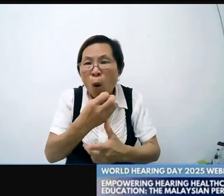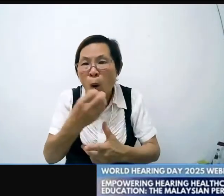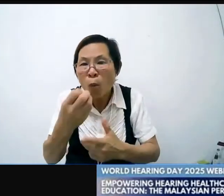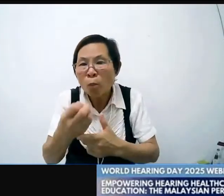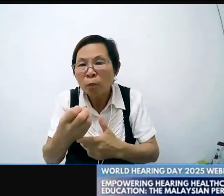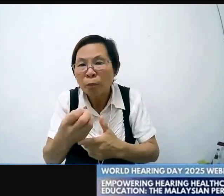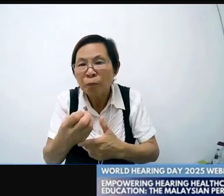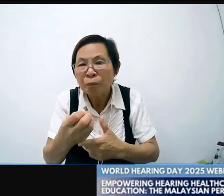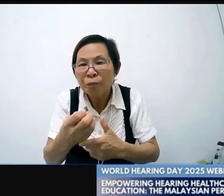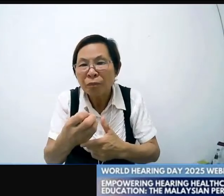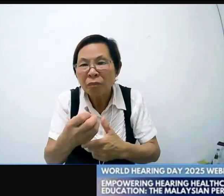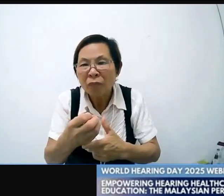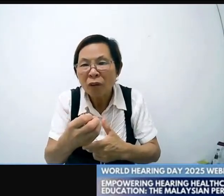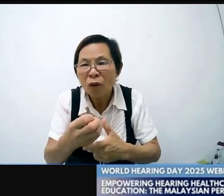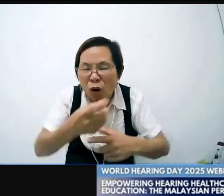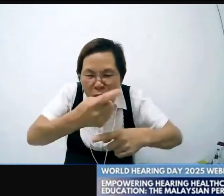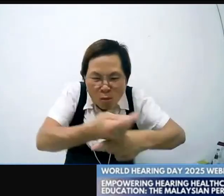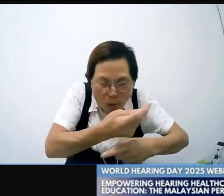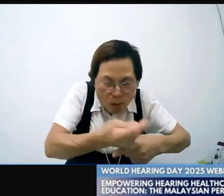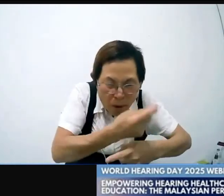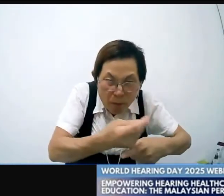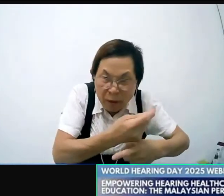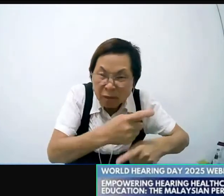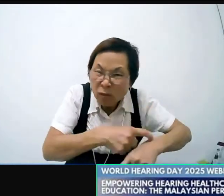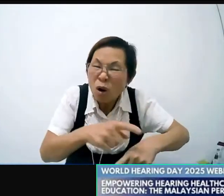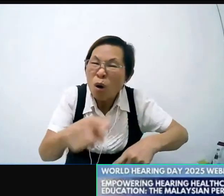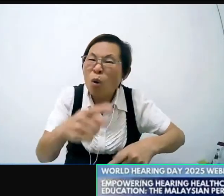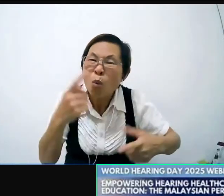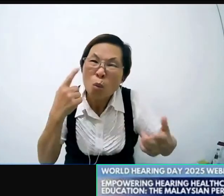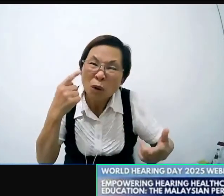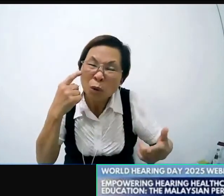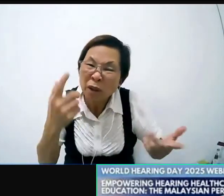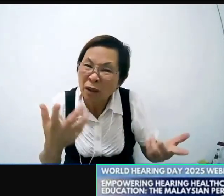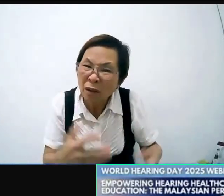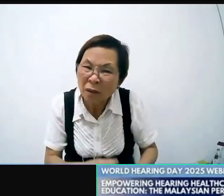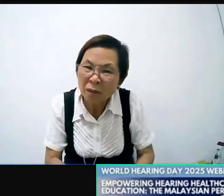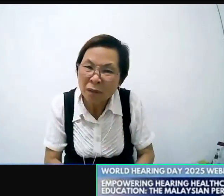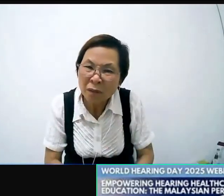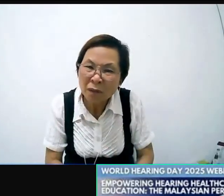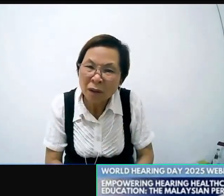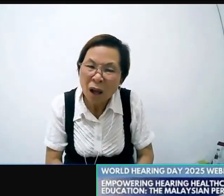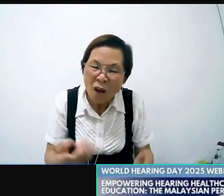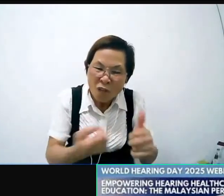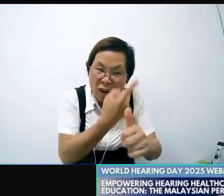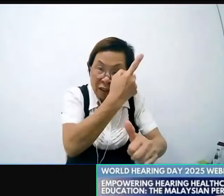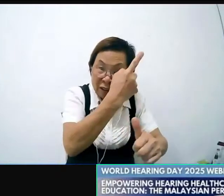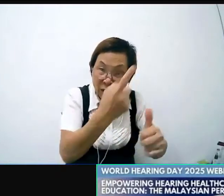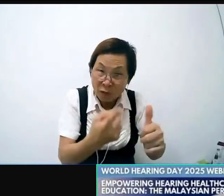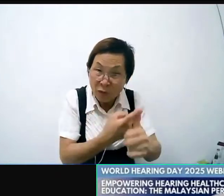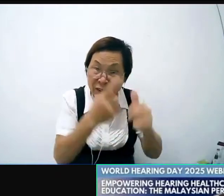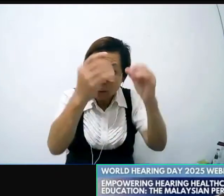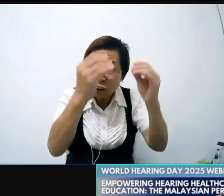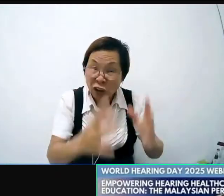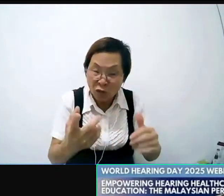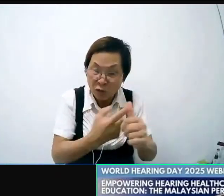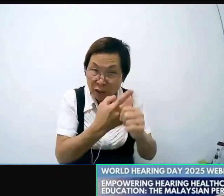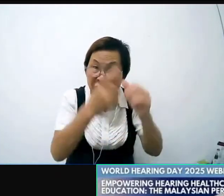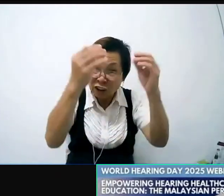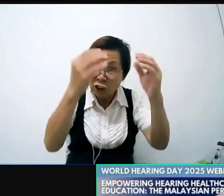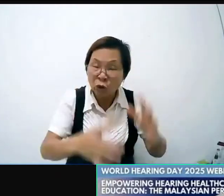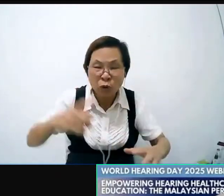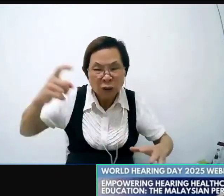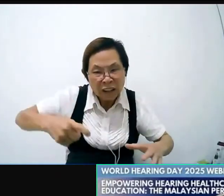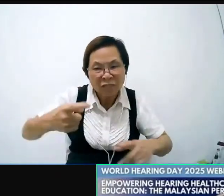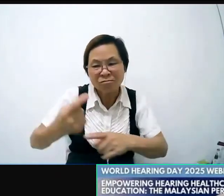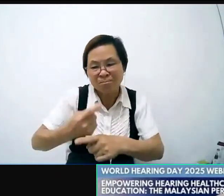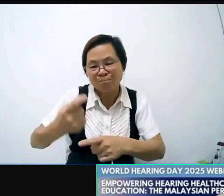it, hands-on session or what do you think about that? I think the first part, yes, teachers really need the